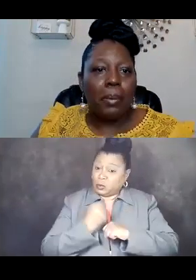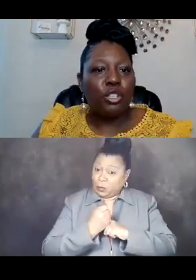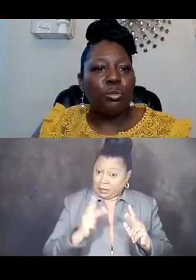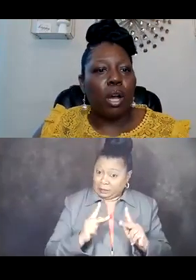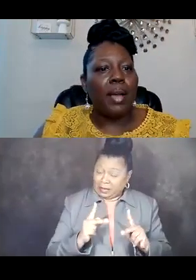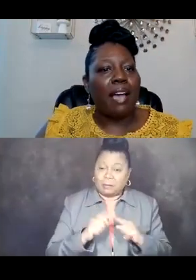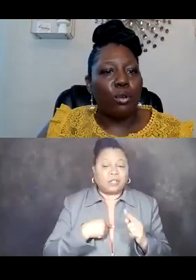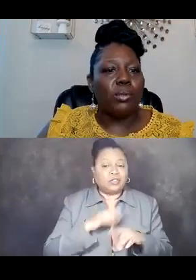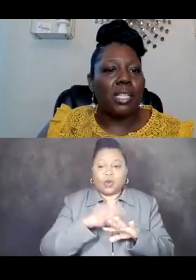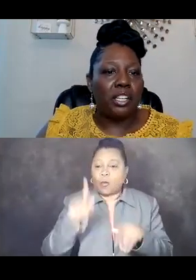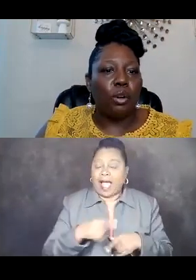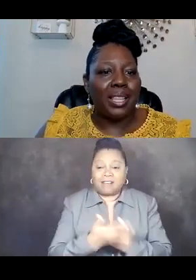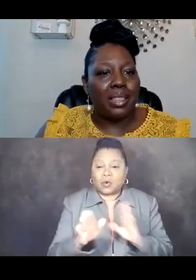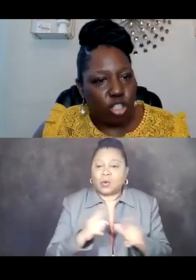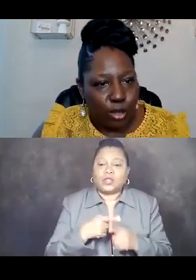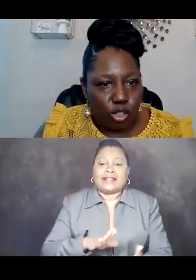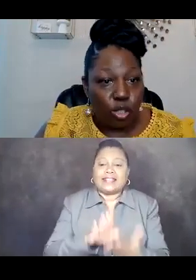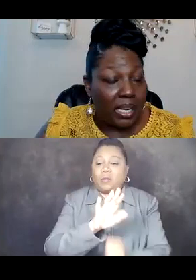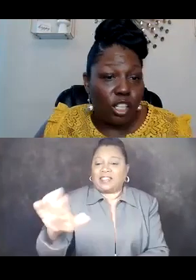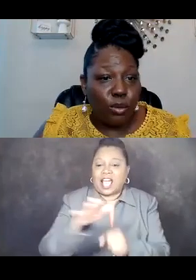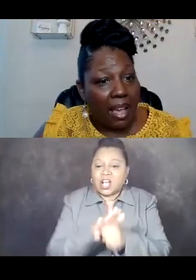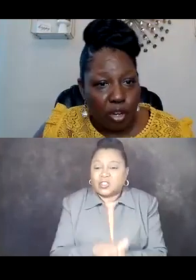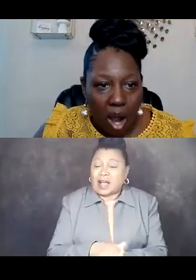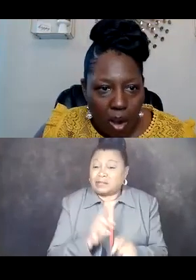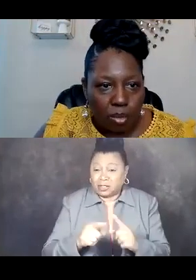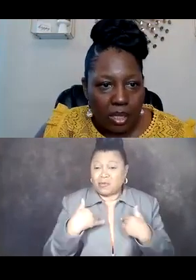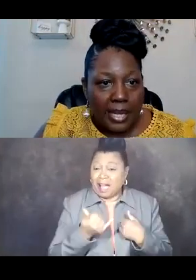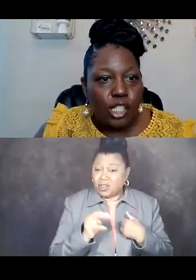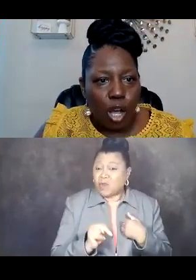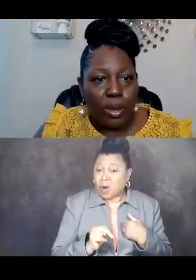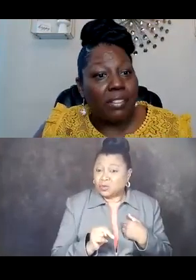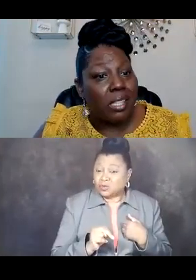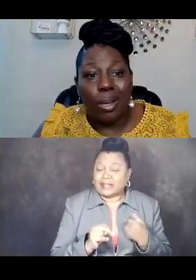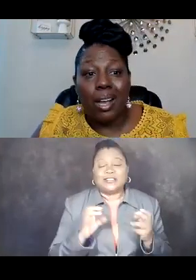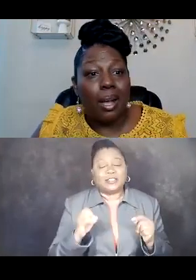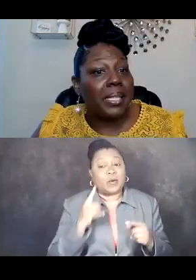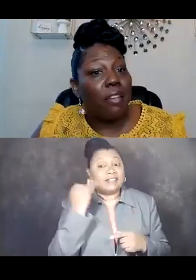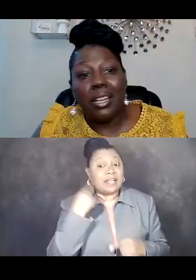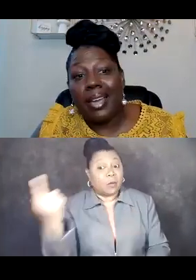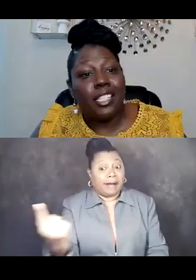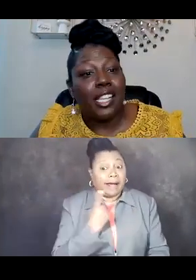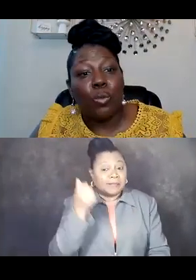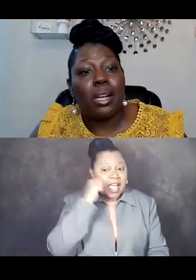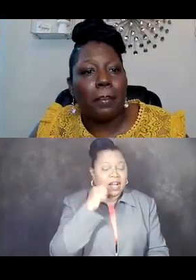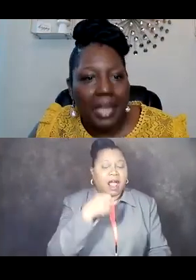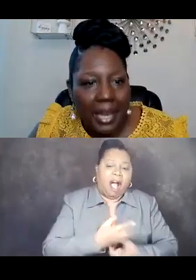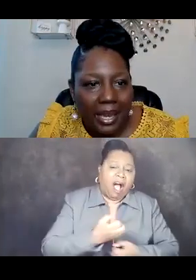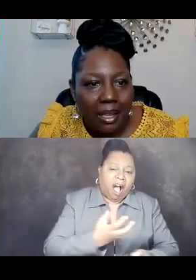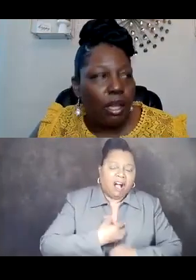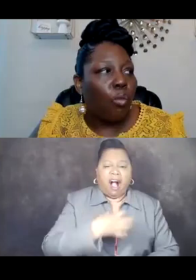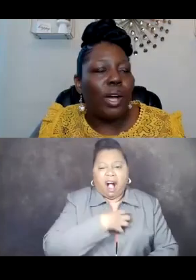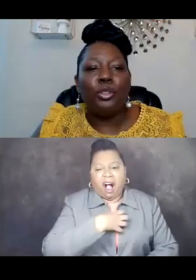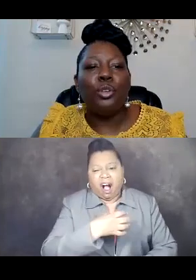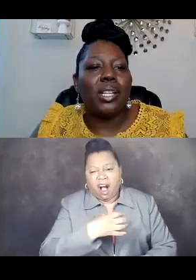people, but you don't have room to deal with their stresses because you have your own. So if someone comes every day and they just want to